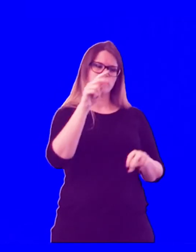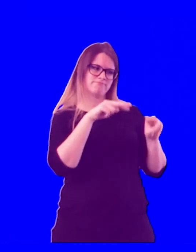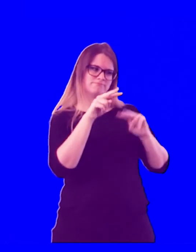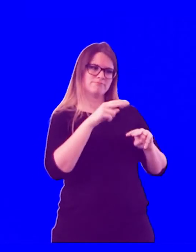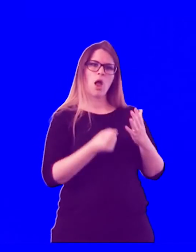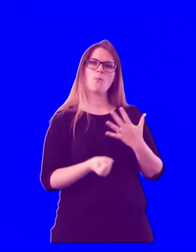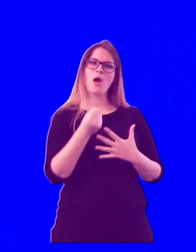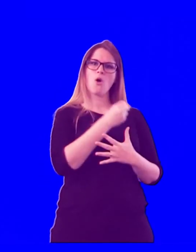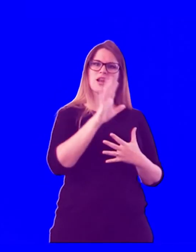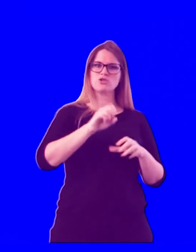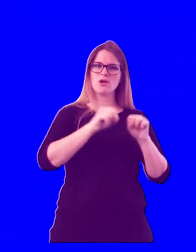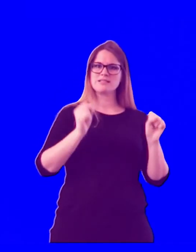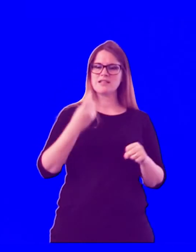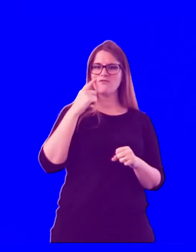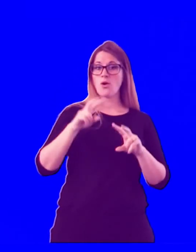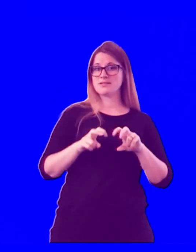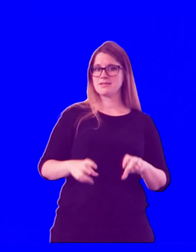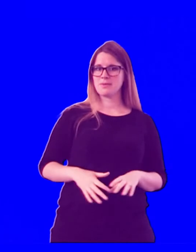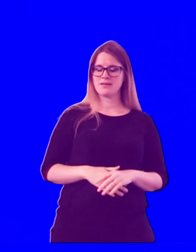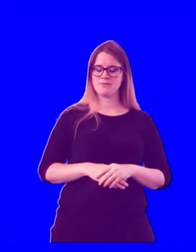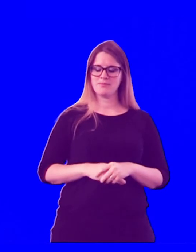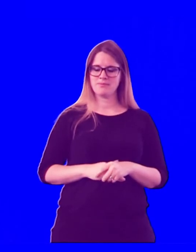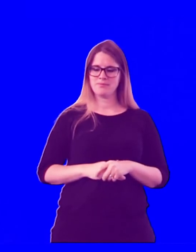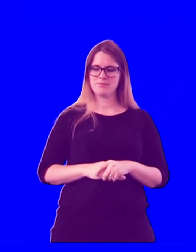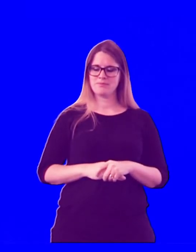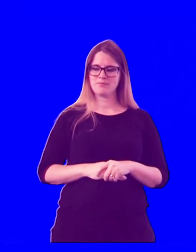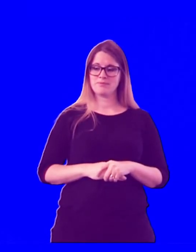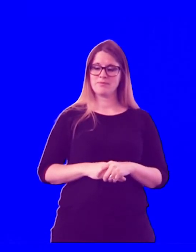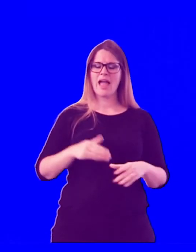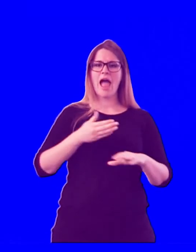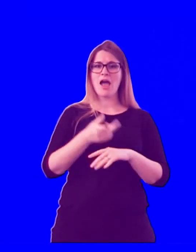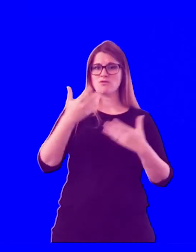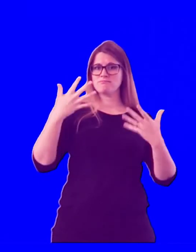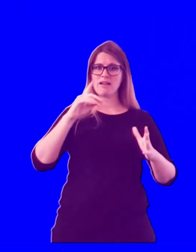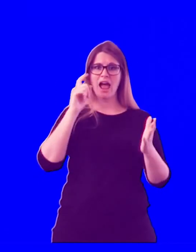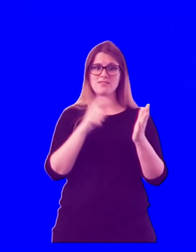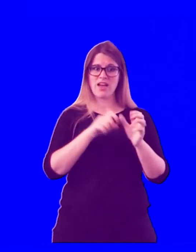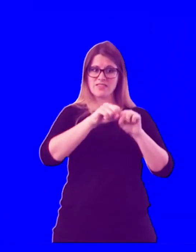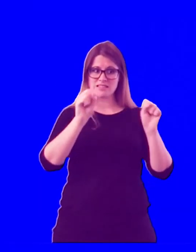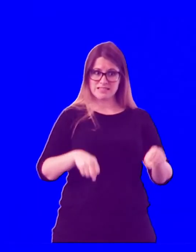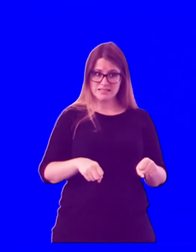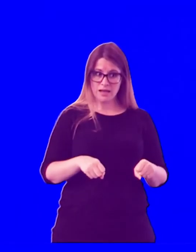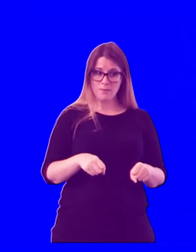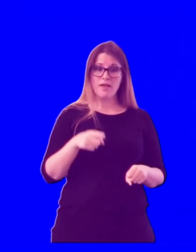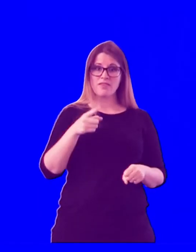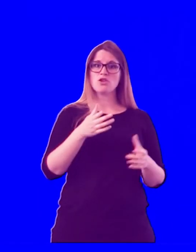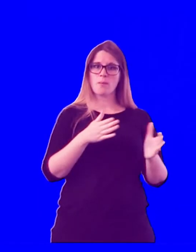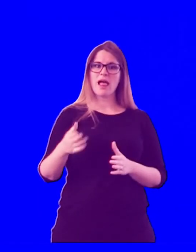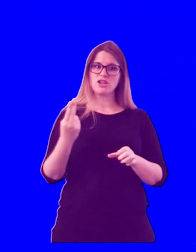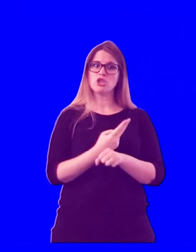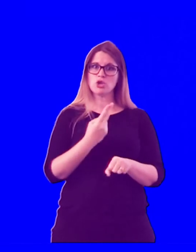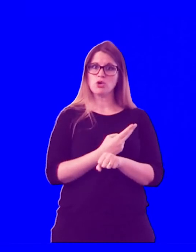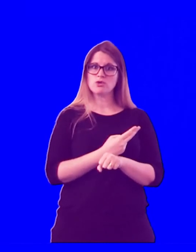it so you can prioritize your systems for an assessment. Now, after you've identified the systems that you are going to be going